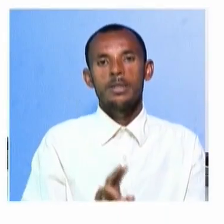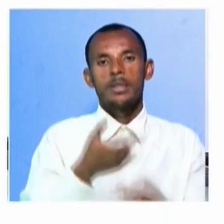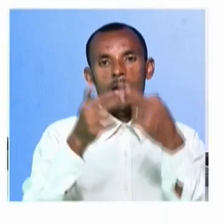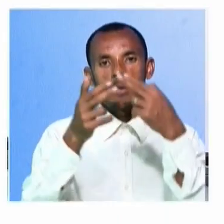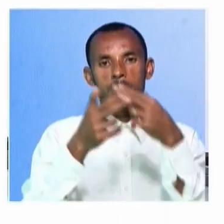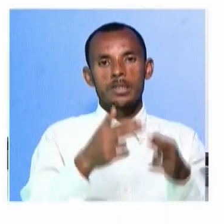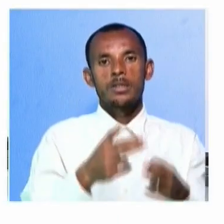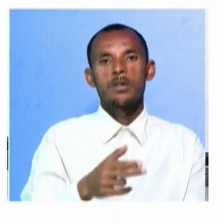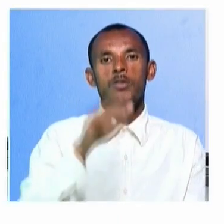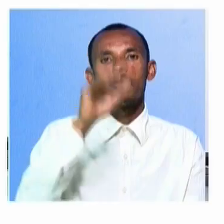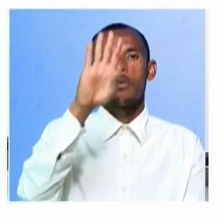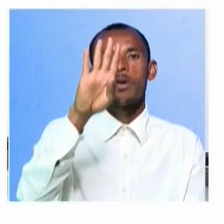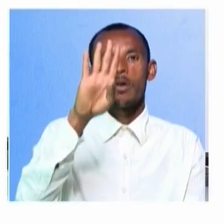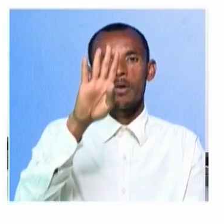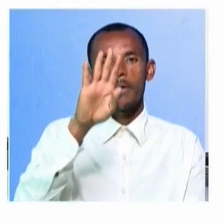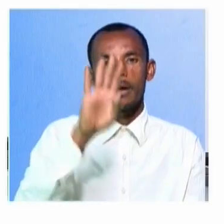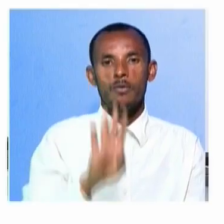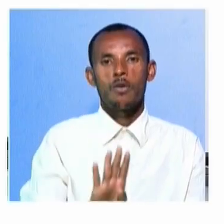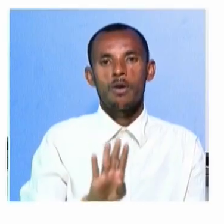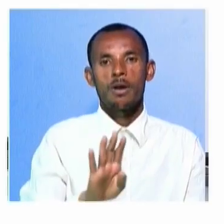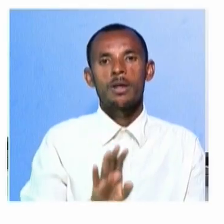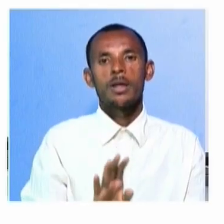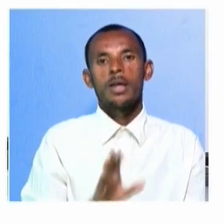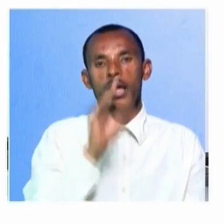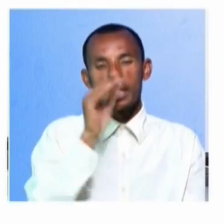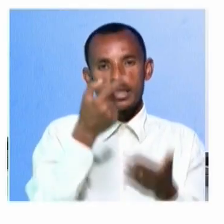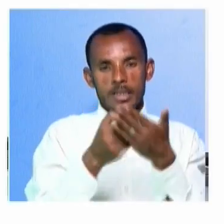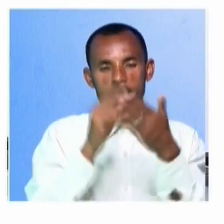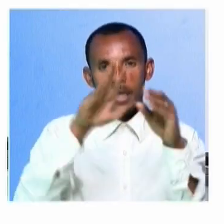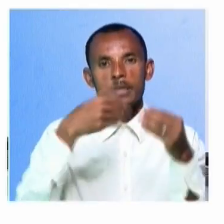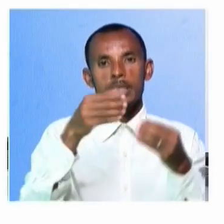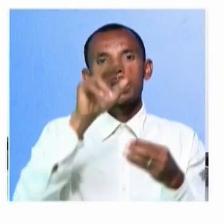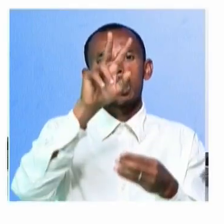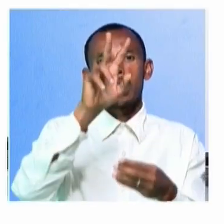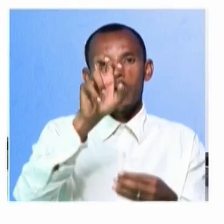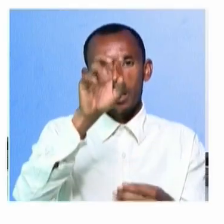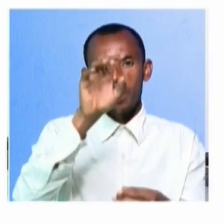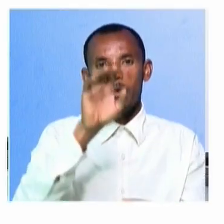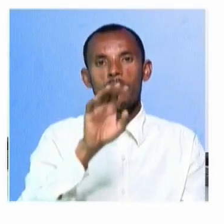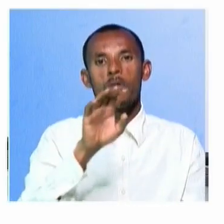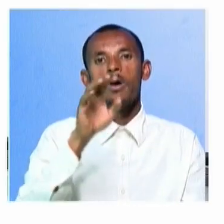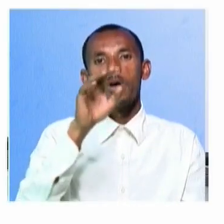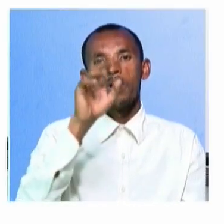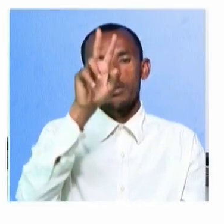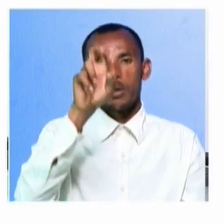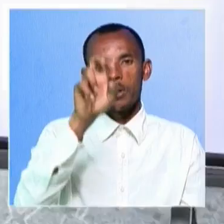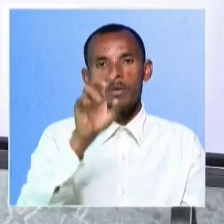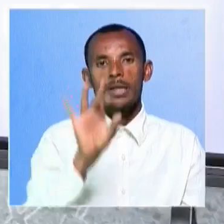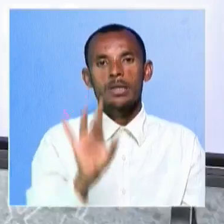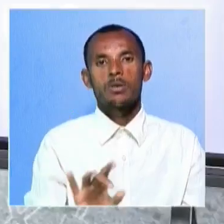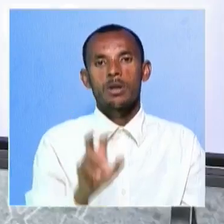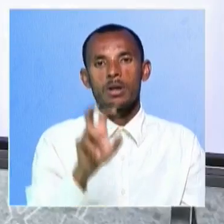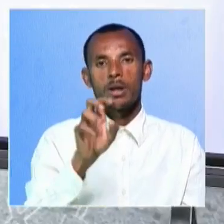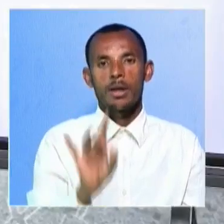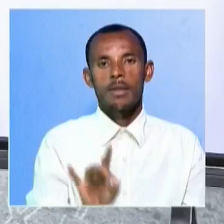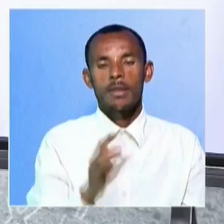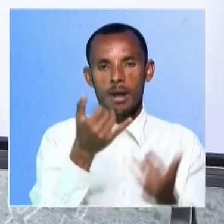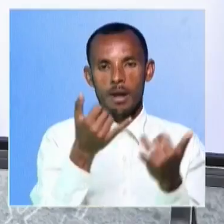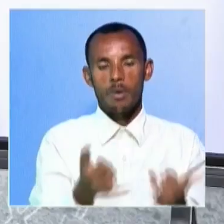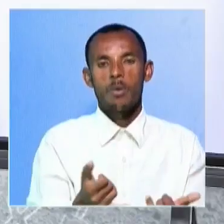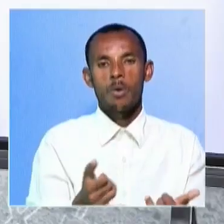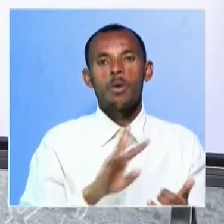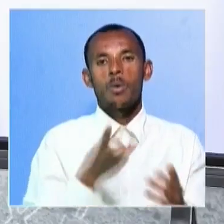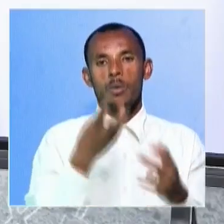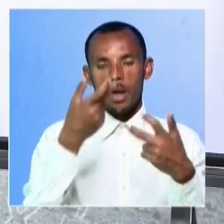times 4 over 4. And this gives 20 over 28. Okay? Now,